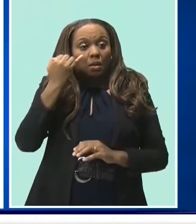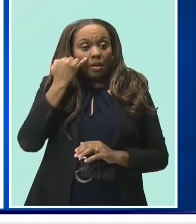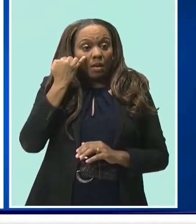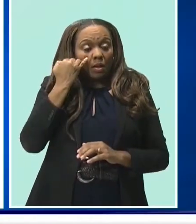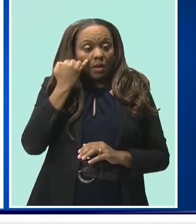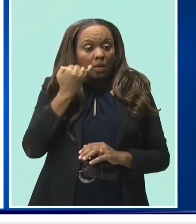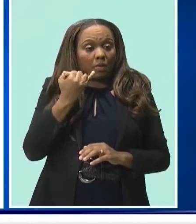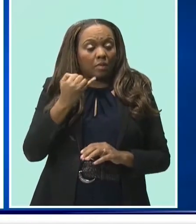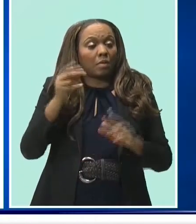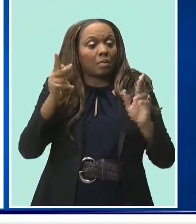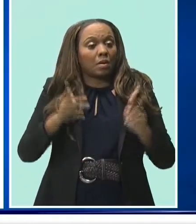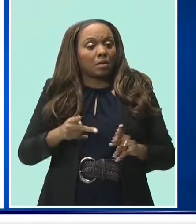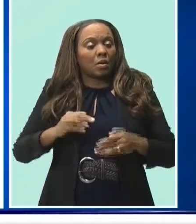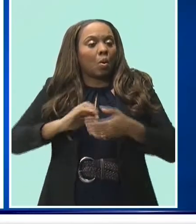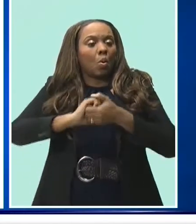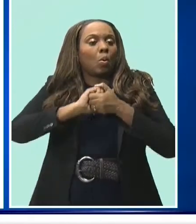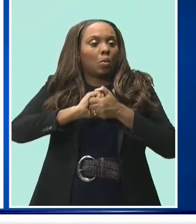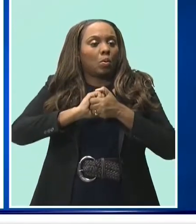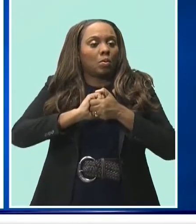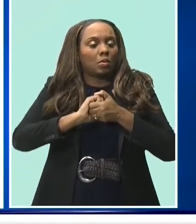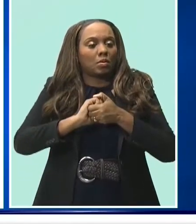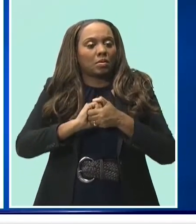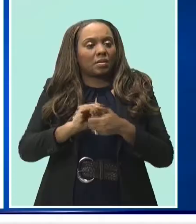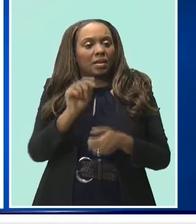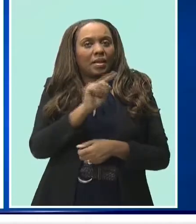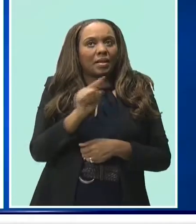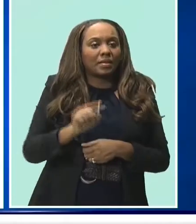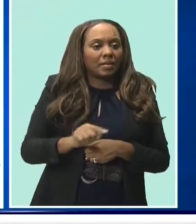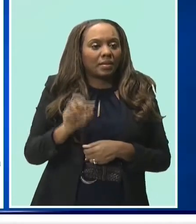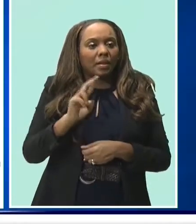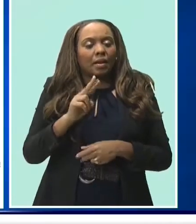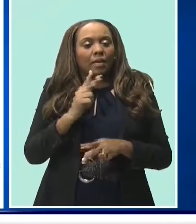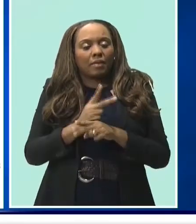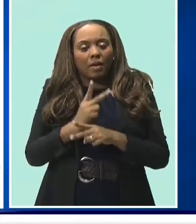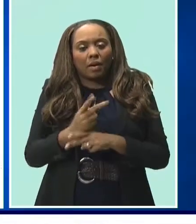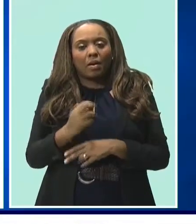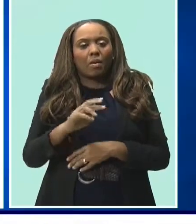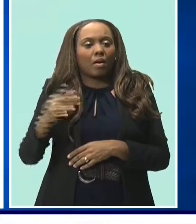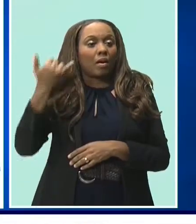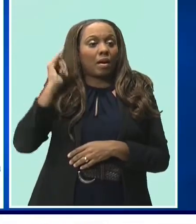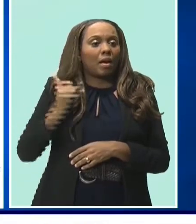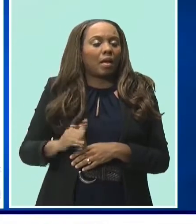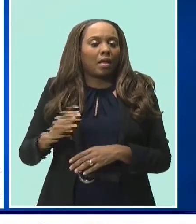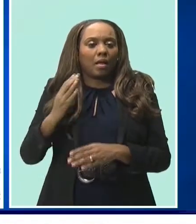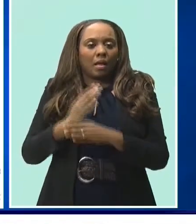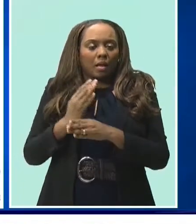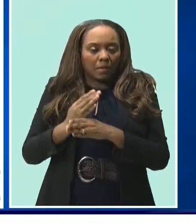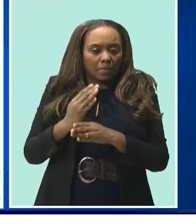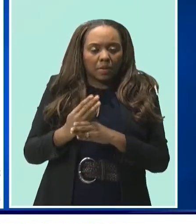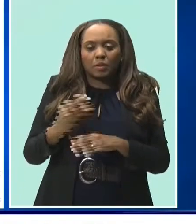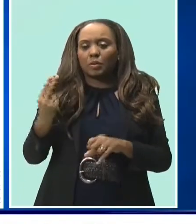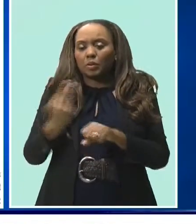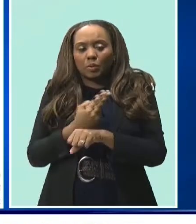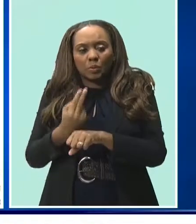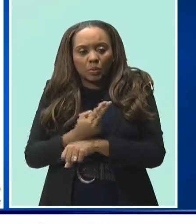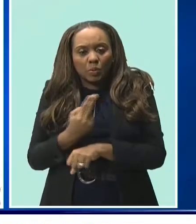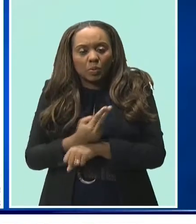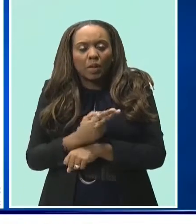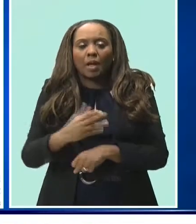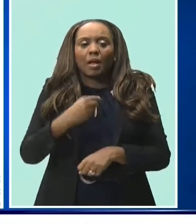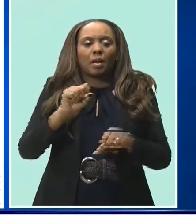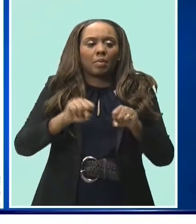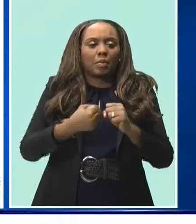operator of a PSV who uses or permits it to be used in a manner which contravenes the Transport Authority Act can be